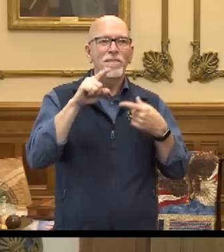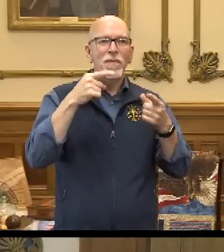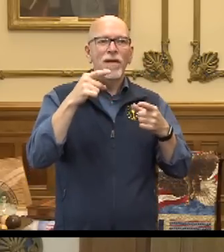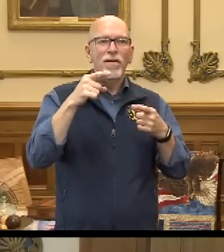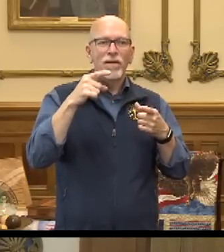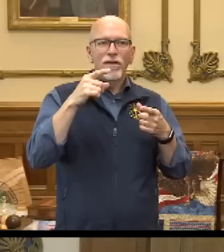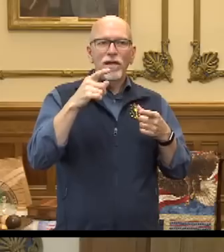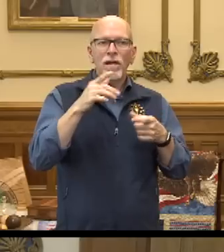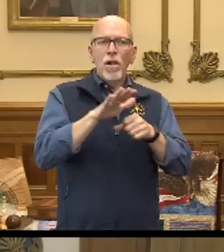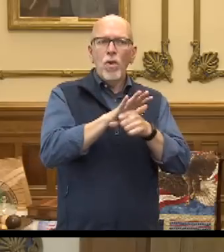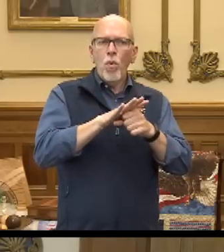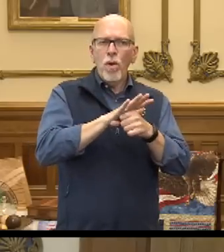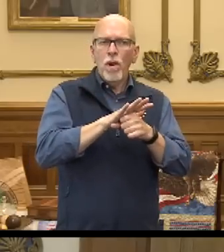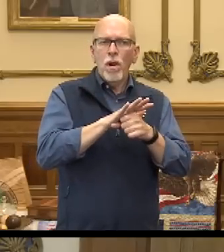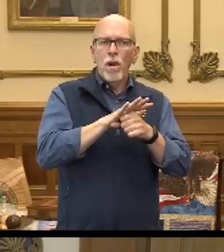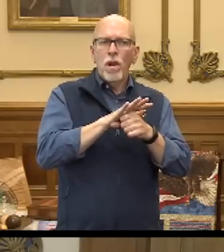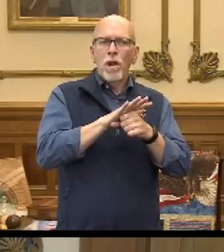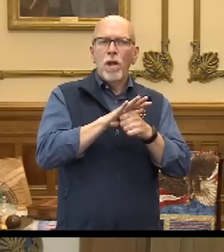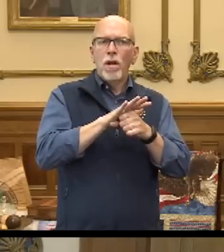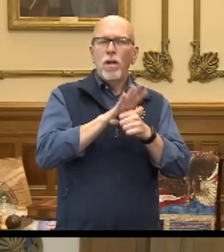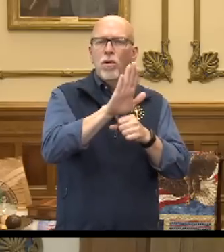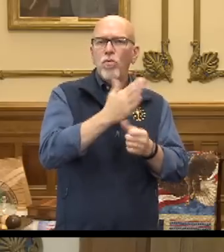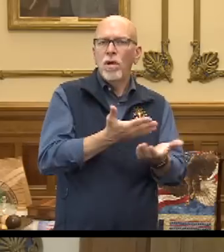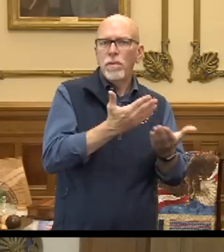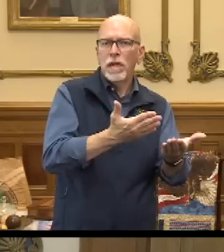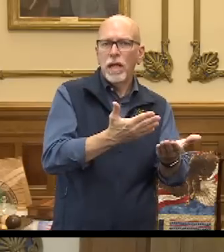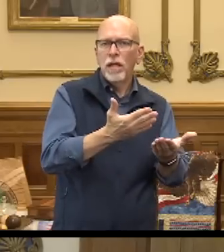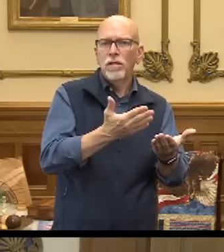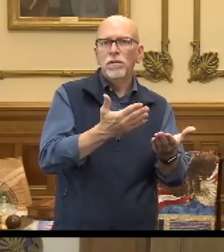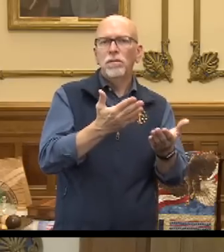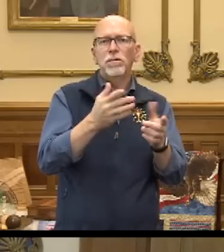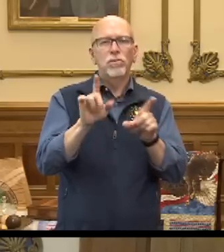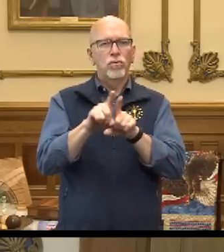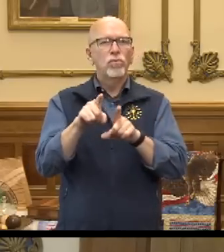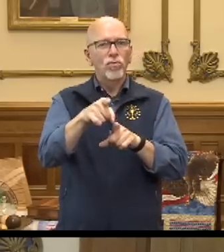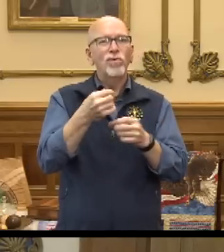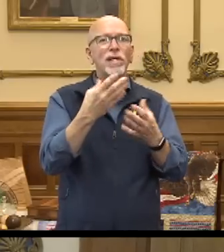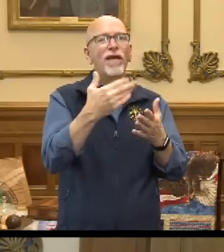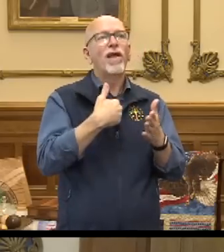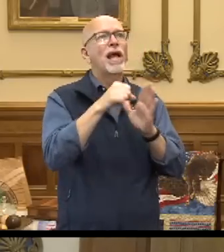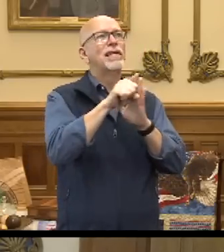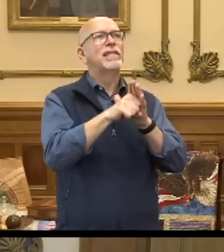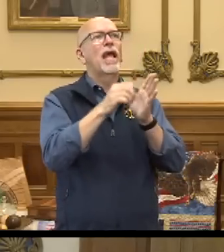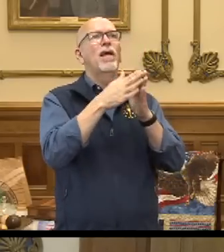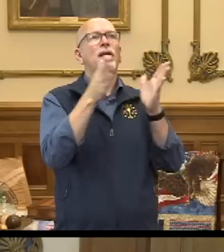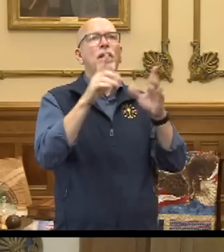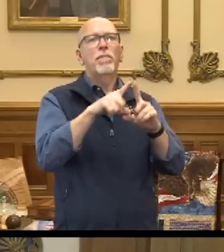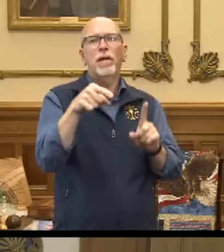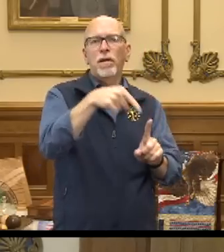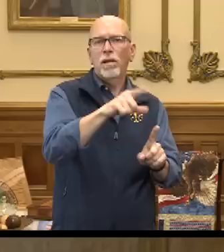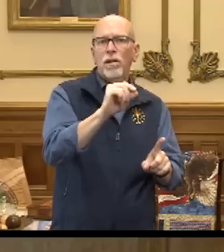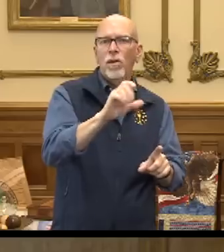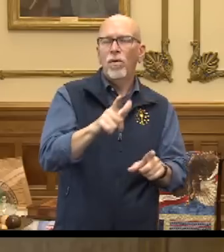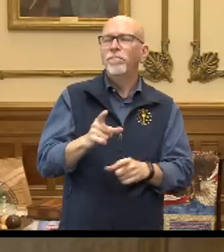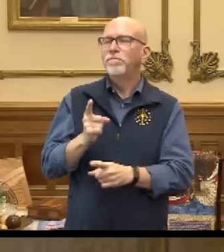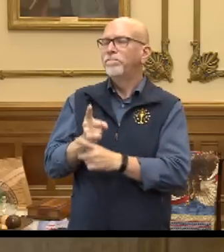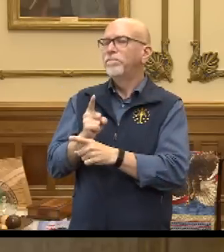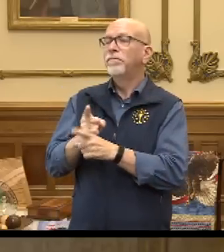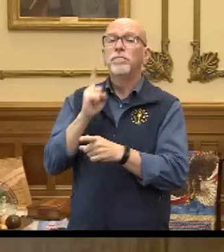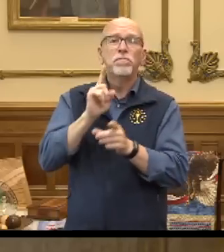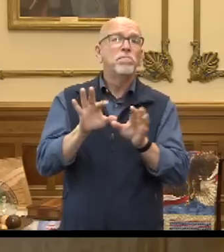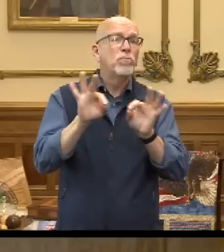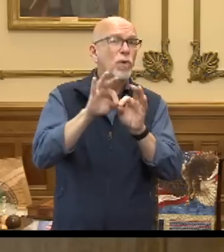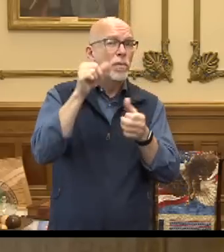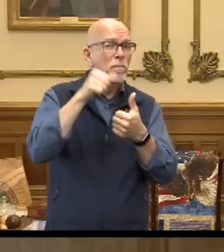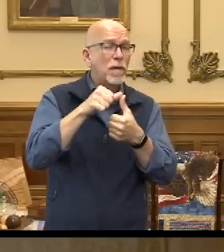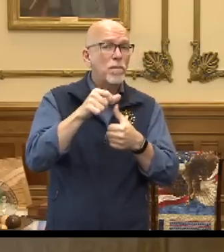about the local Right. recommendations as well. You gave our state perspective, but Right. I think it's really, really important to